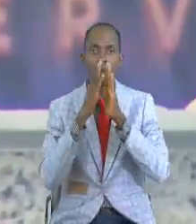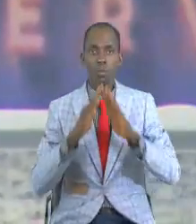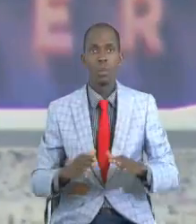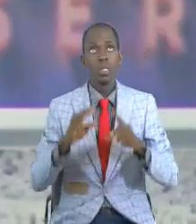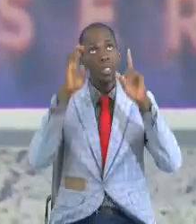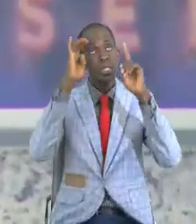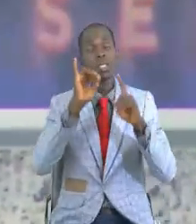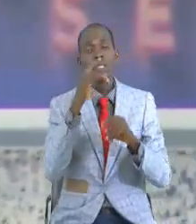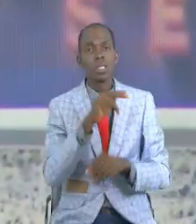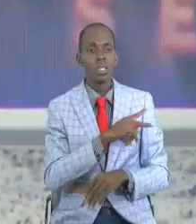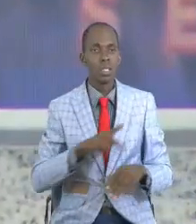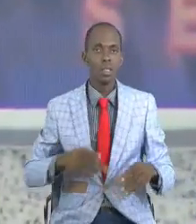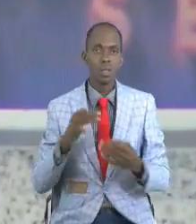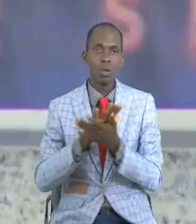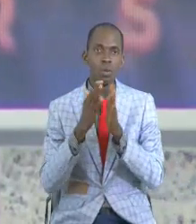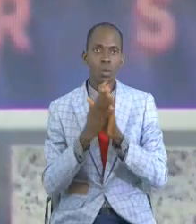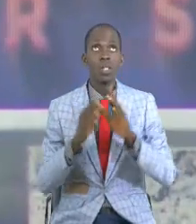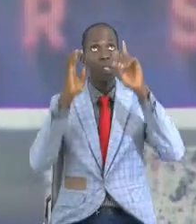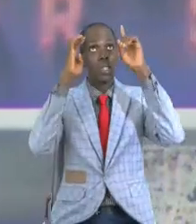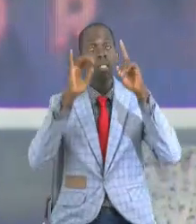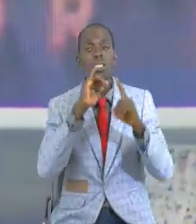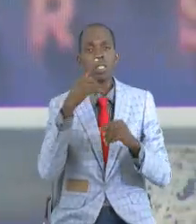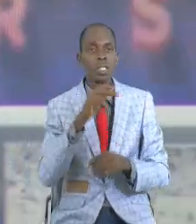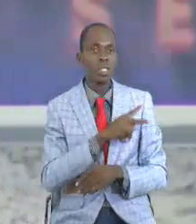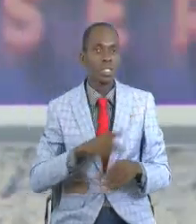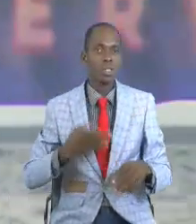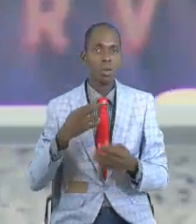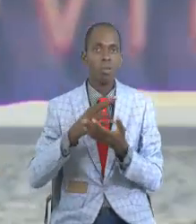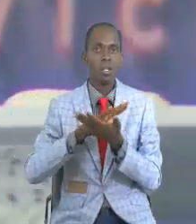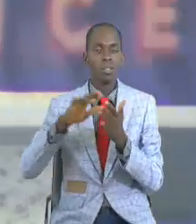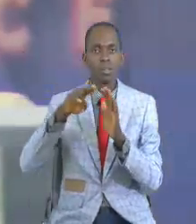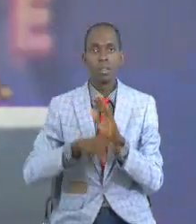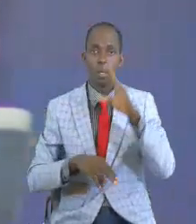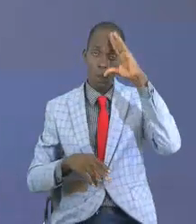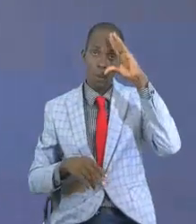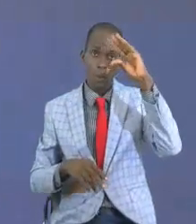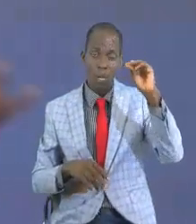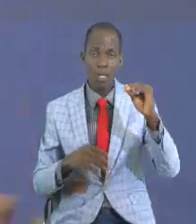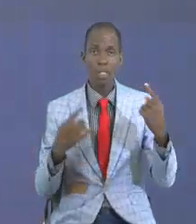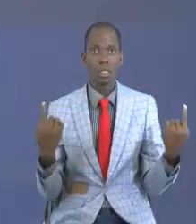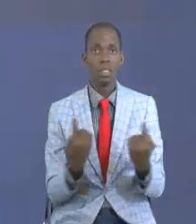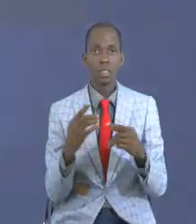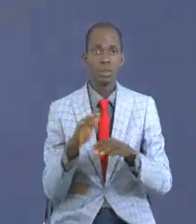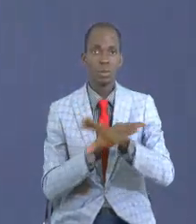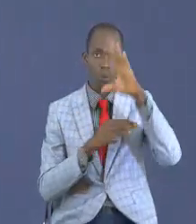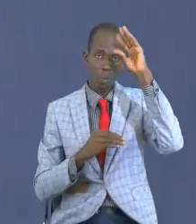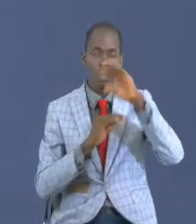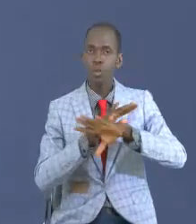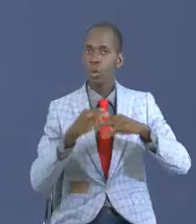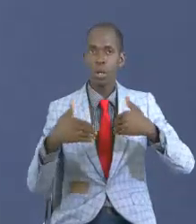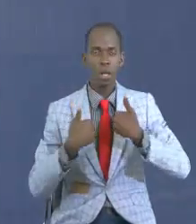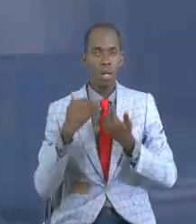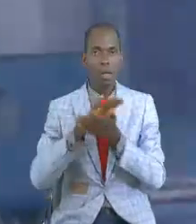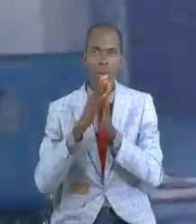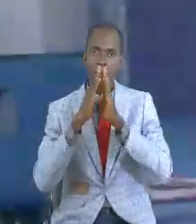peace. He is the king of righteousness. Man, the sinful man, does not have peace. There's